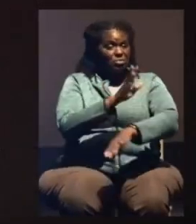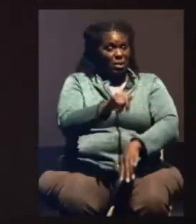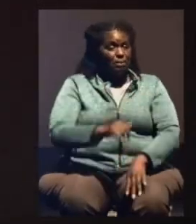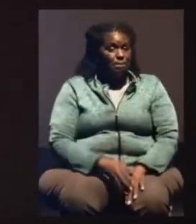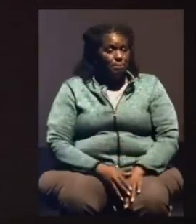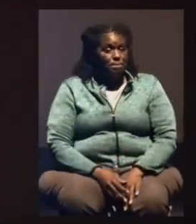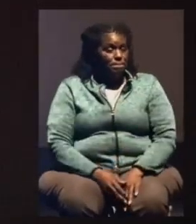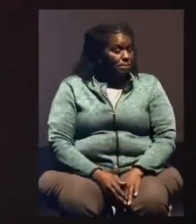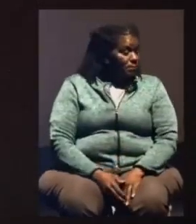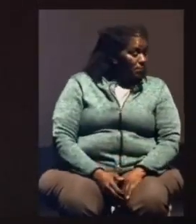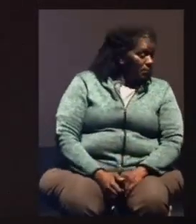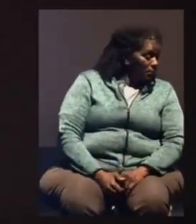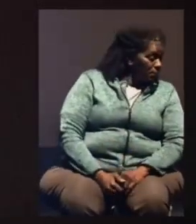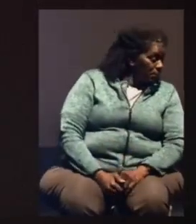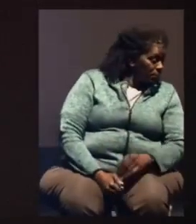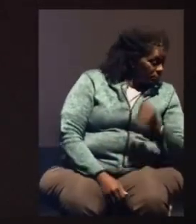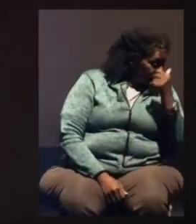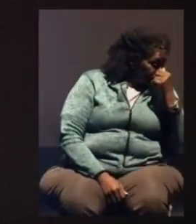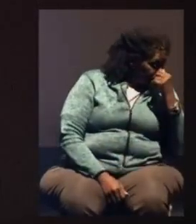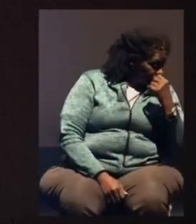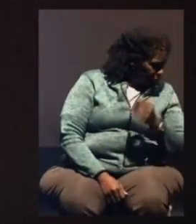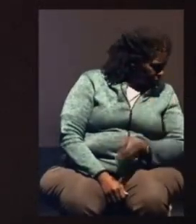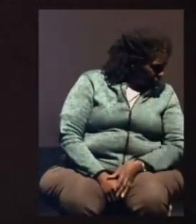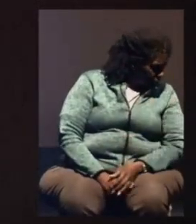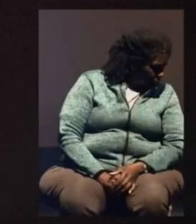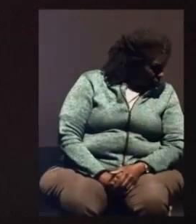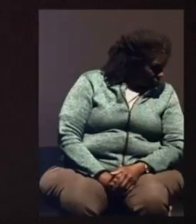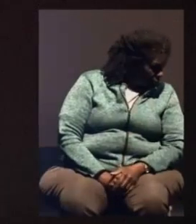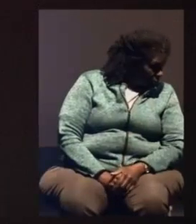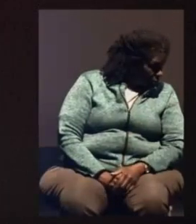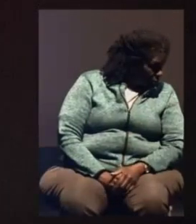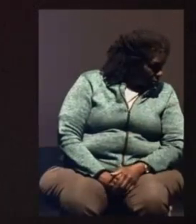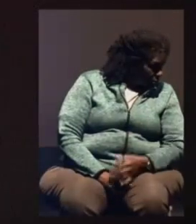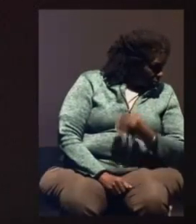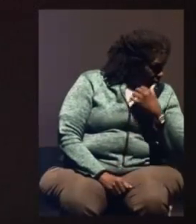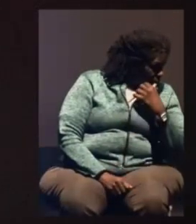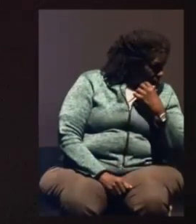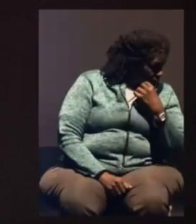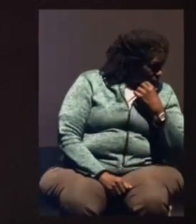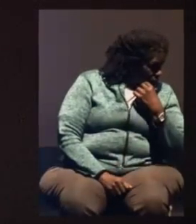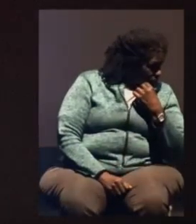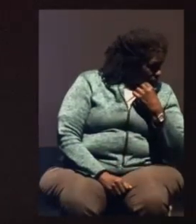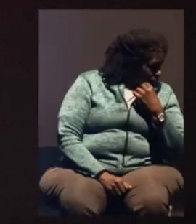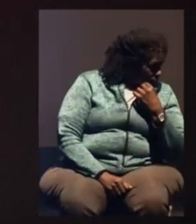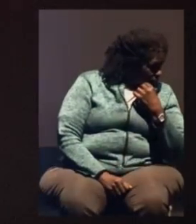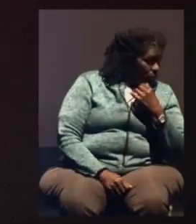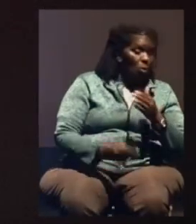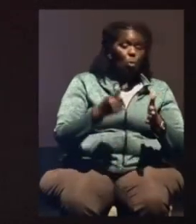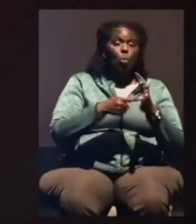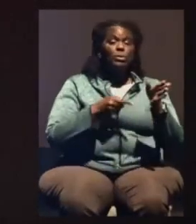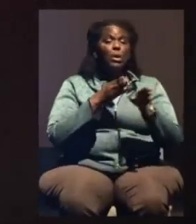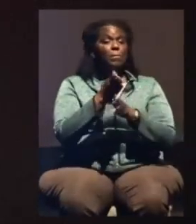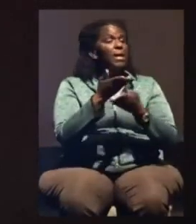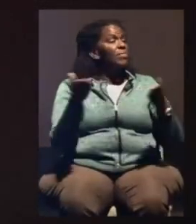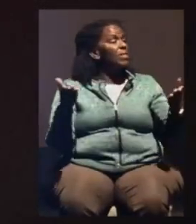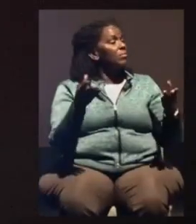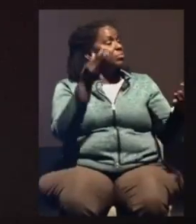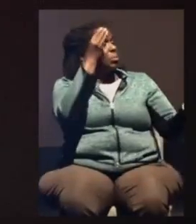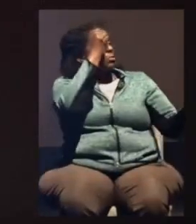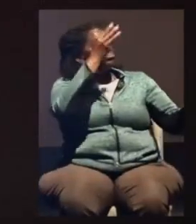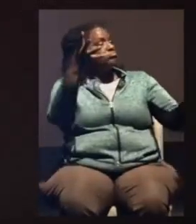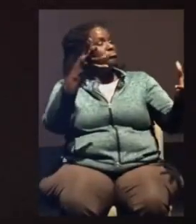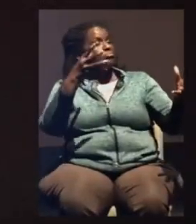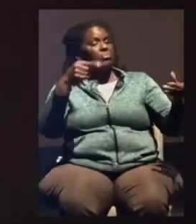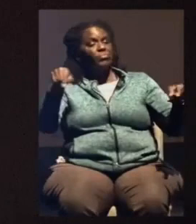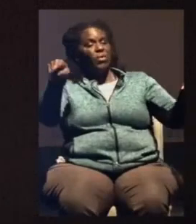Yeah. And Lisa and Julie, I'm going to switch you to the roundup session of what is the main thing you would like this crowd to remember